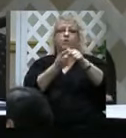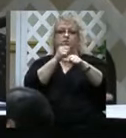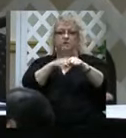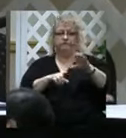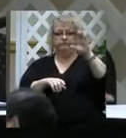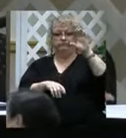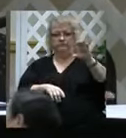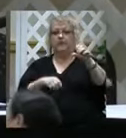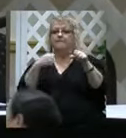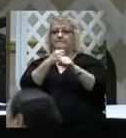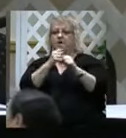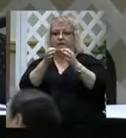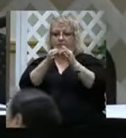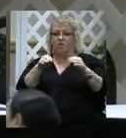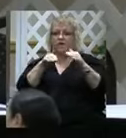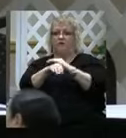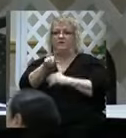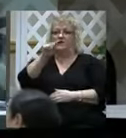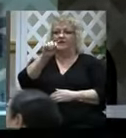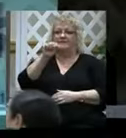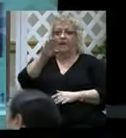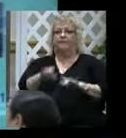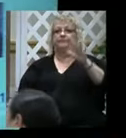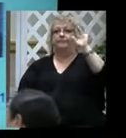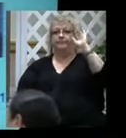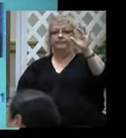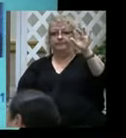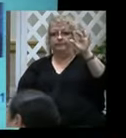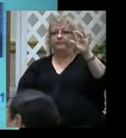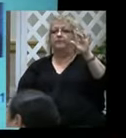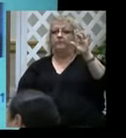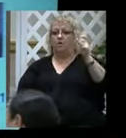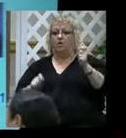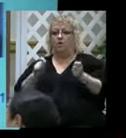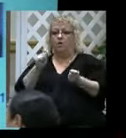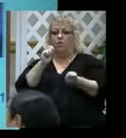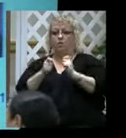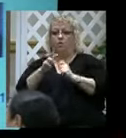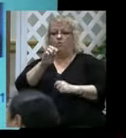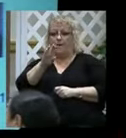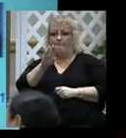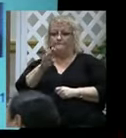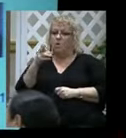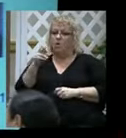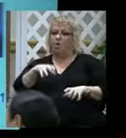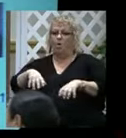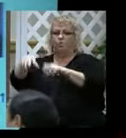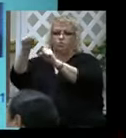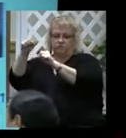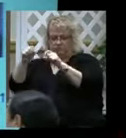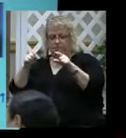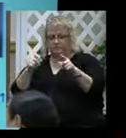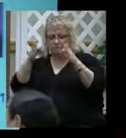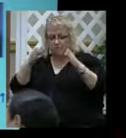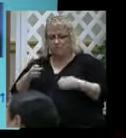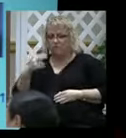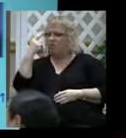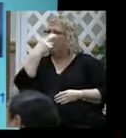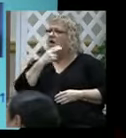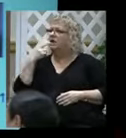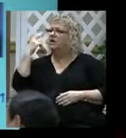We created our language access tab. That was done by our website host vendor person,